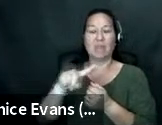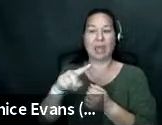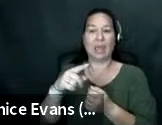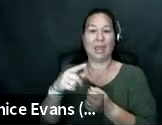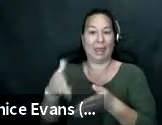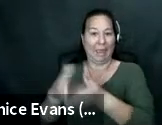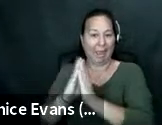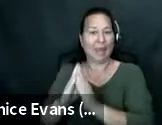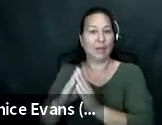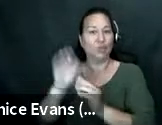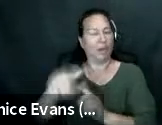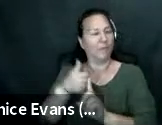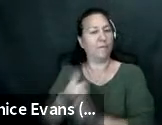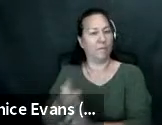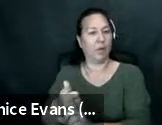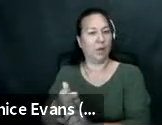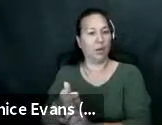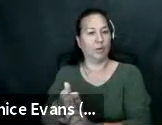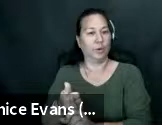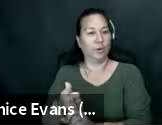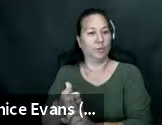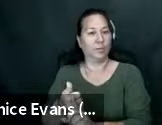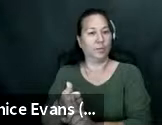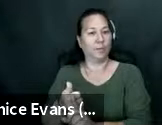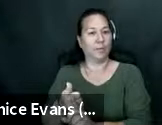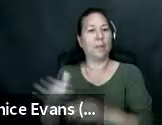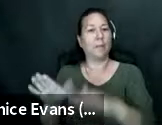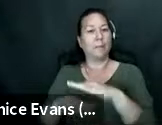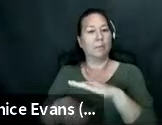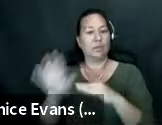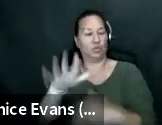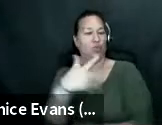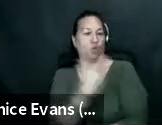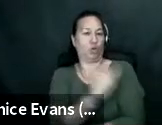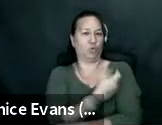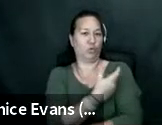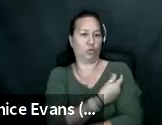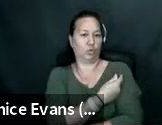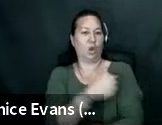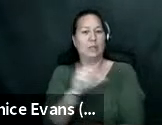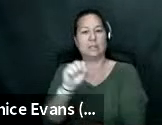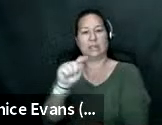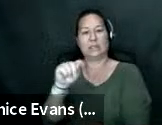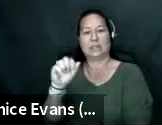face covering guidance based on your vaccination status.